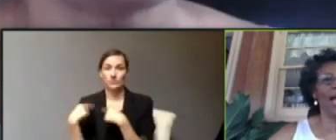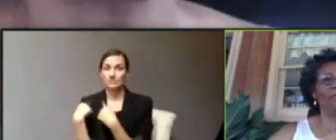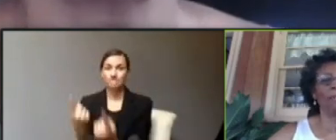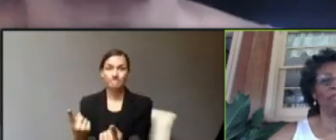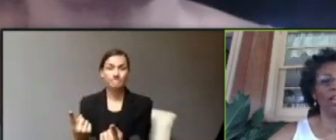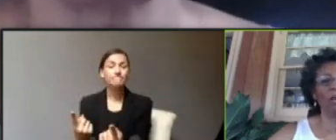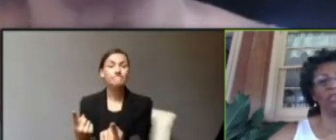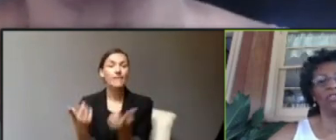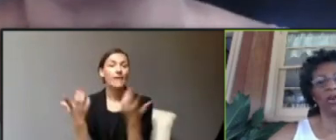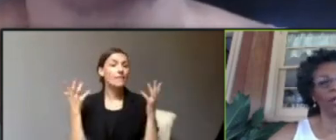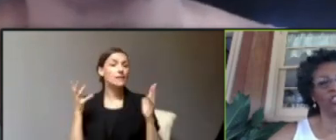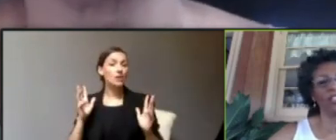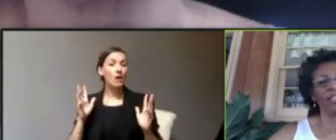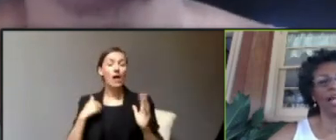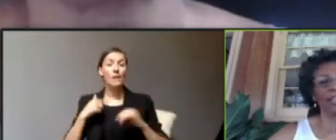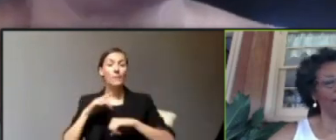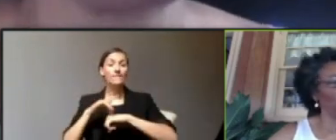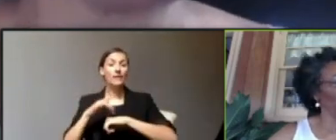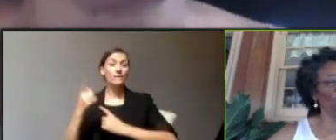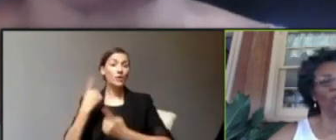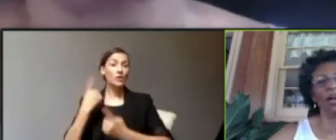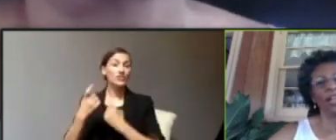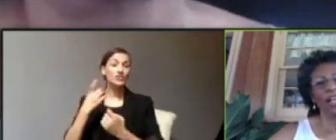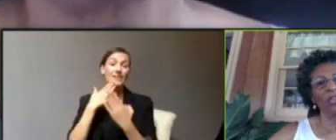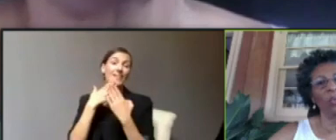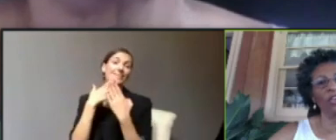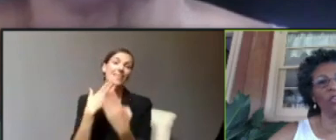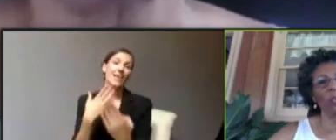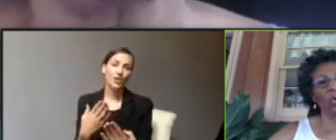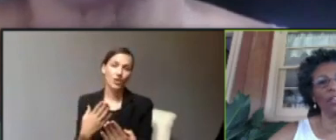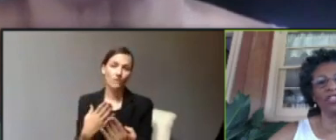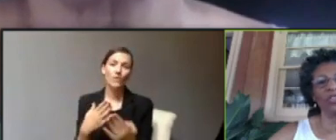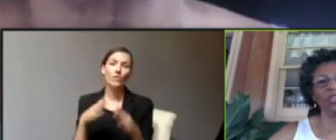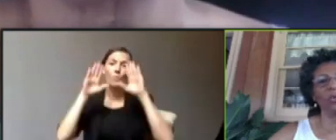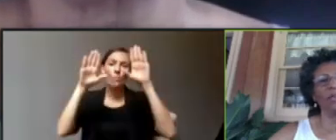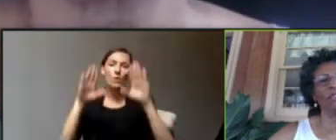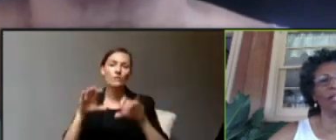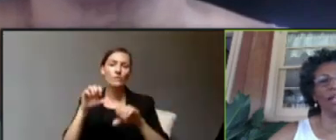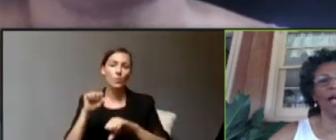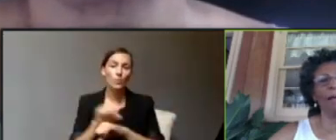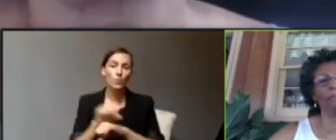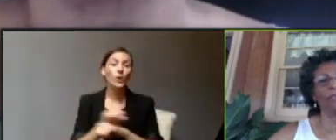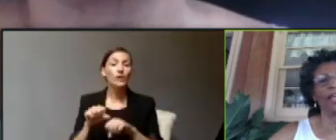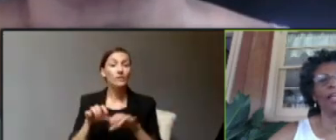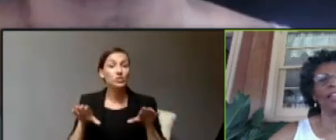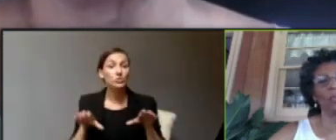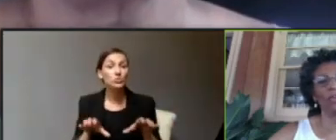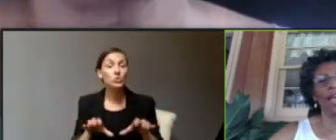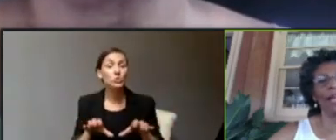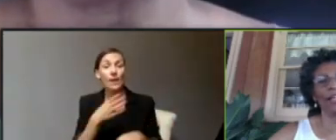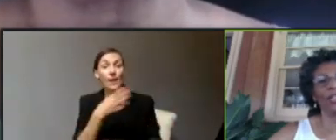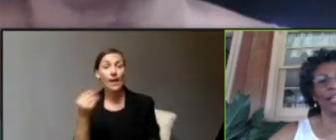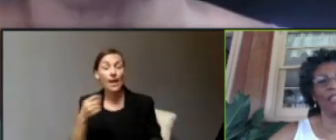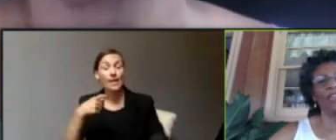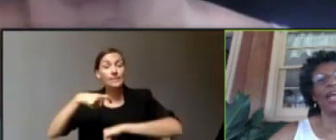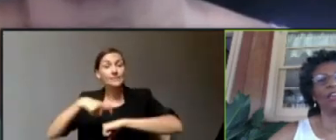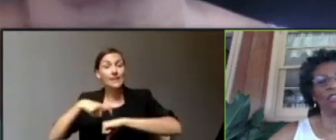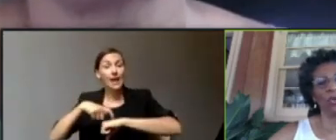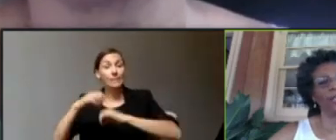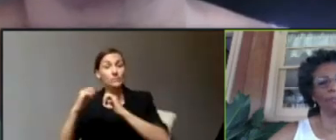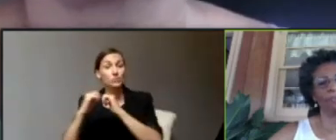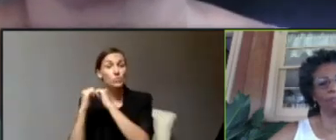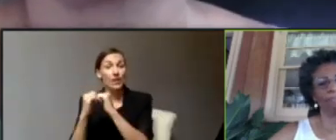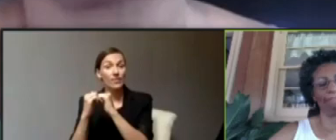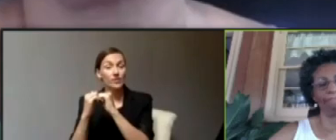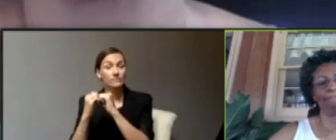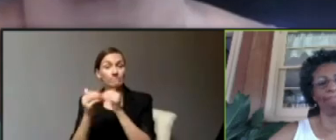all I have. I'm available for questions, and I thank you for the wonderful work that you do and for the time that we've had here together and